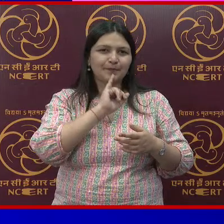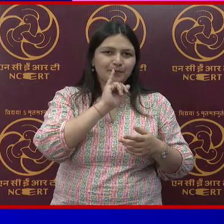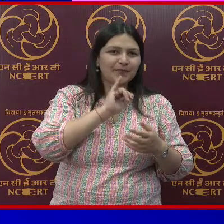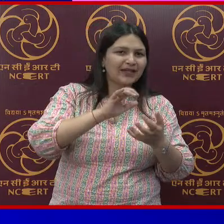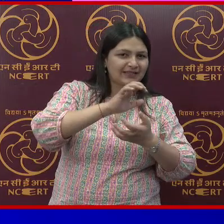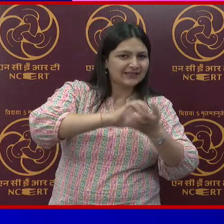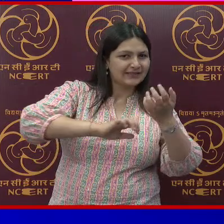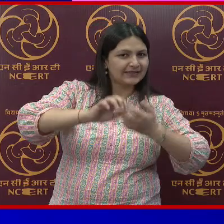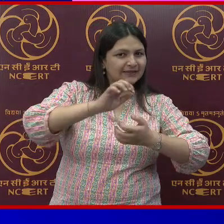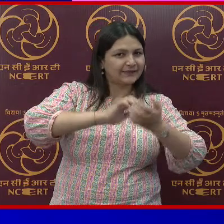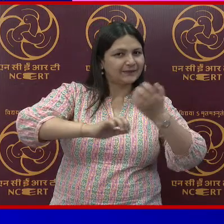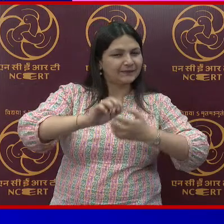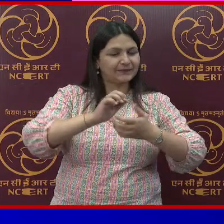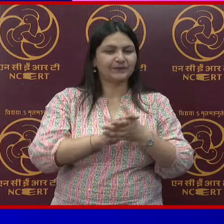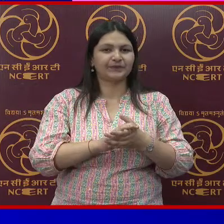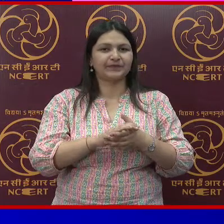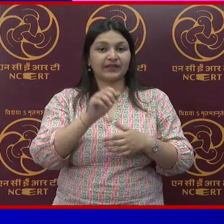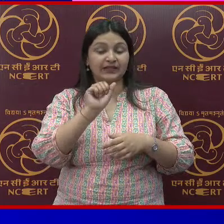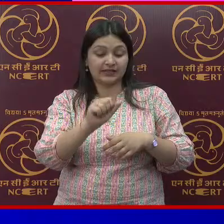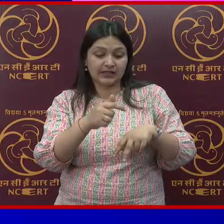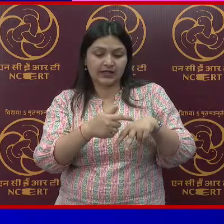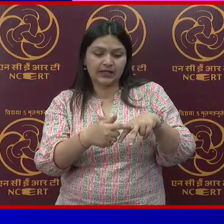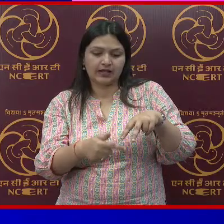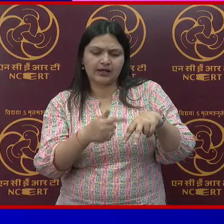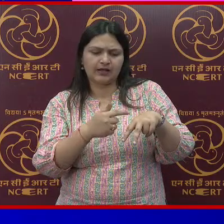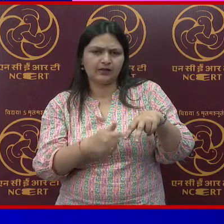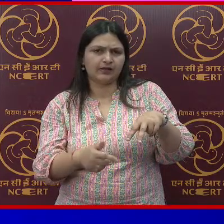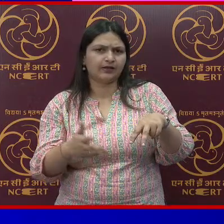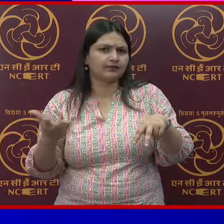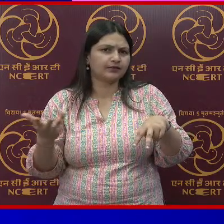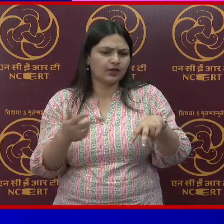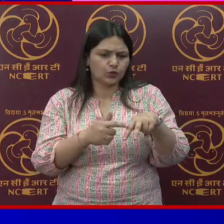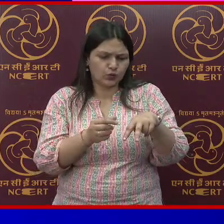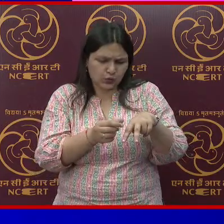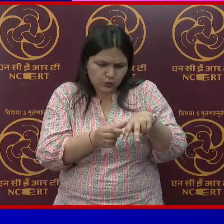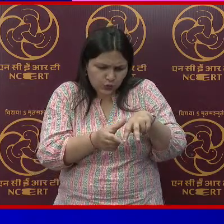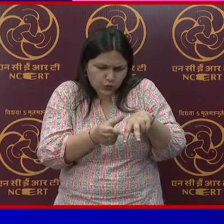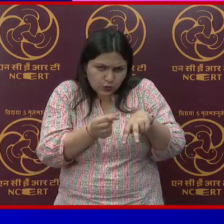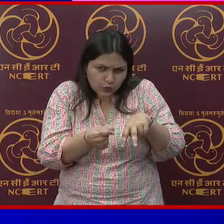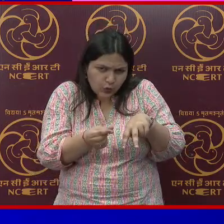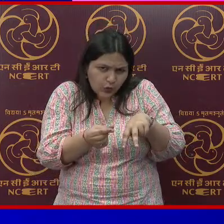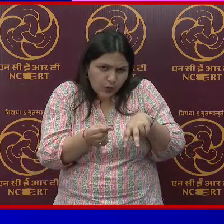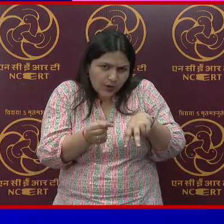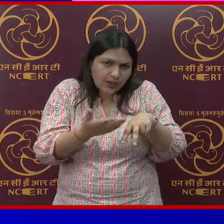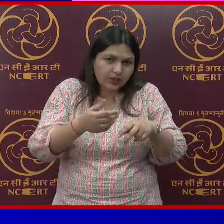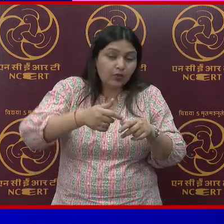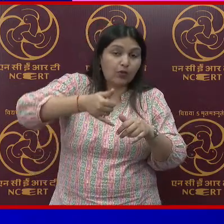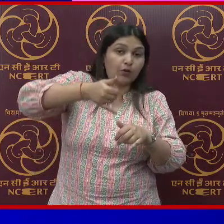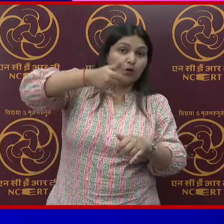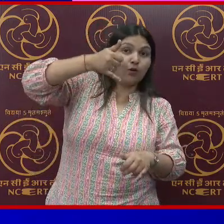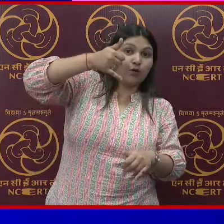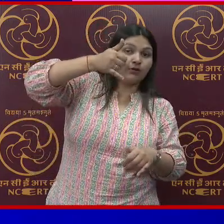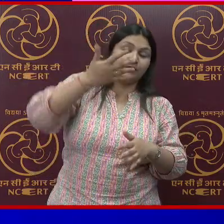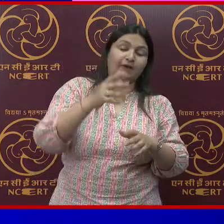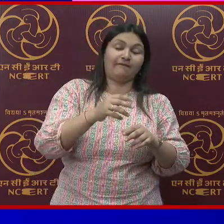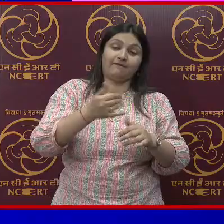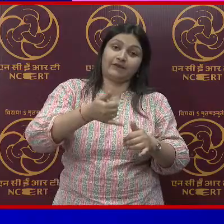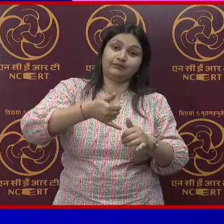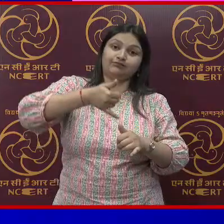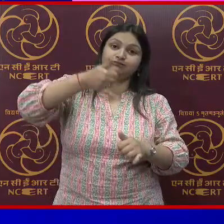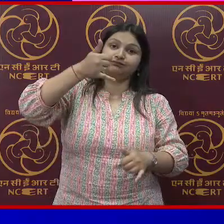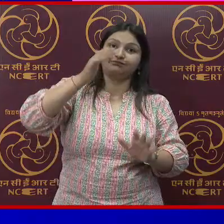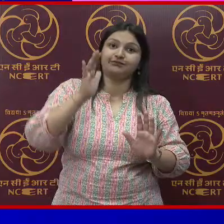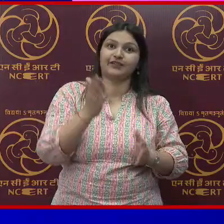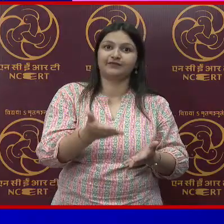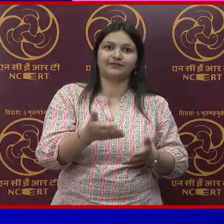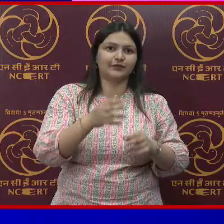Pink, we can And say pink color. how are its legs? Those Yellow. are small or It- tall or small tall. or short? Very long legs. Very long legs.